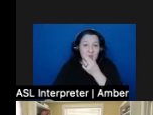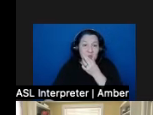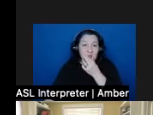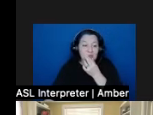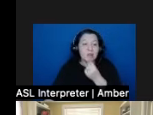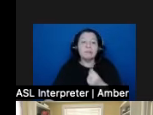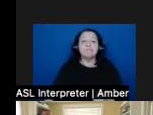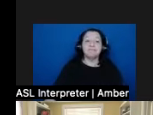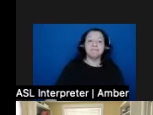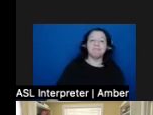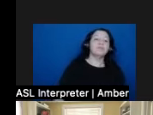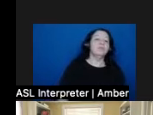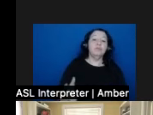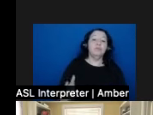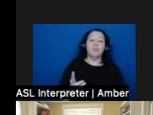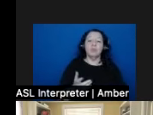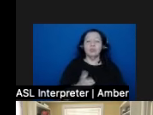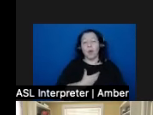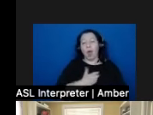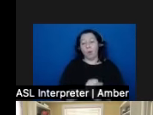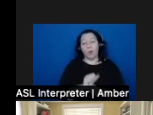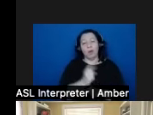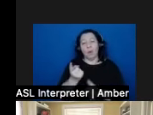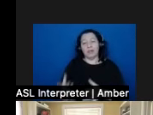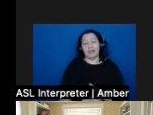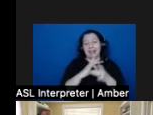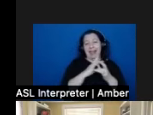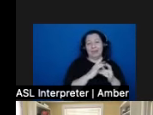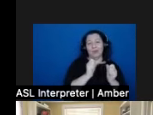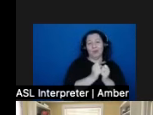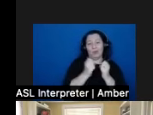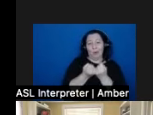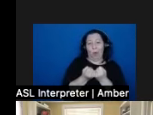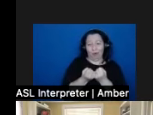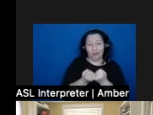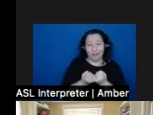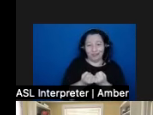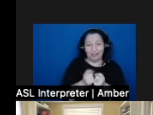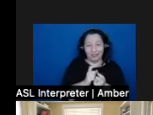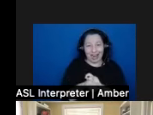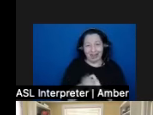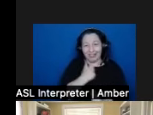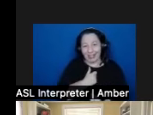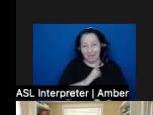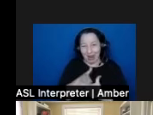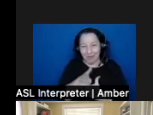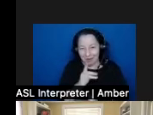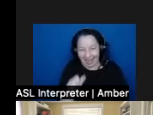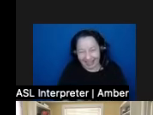So we're always connecting our work back to social change. Sorry, Shayla, I don't know if I interrupted you. But when I think